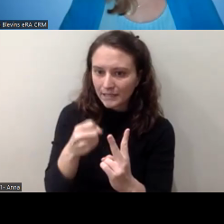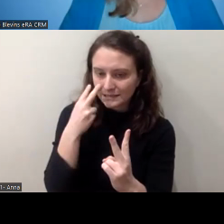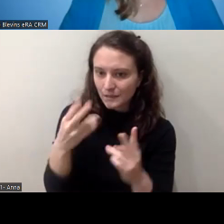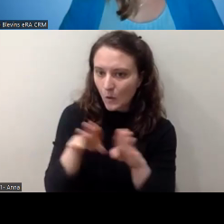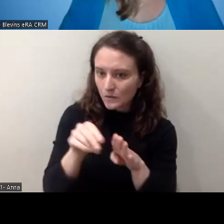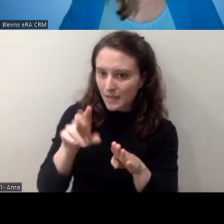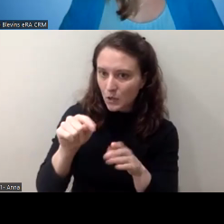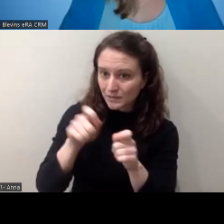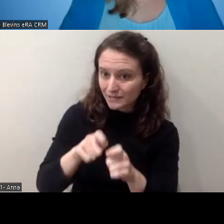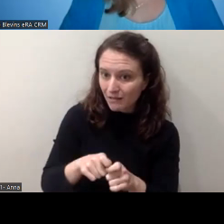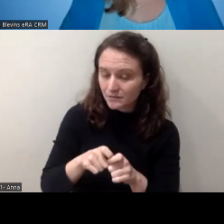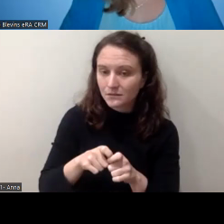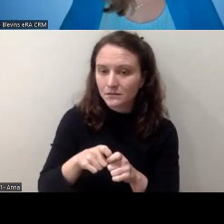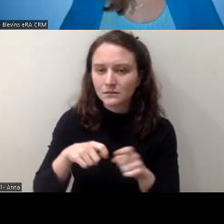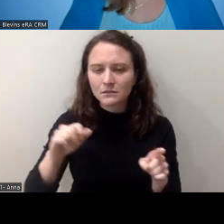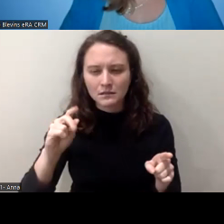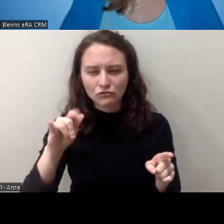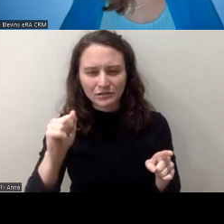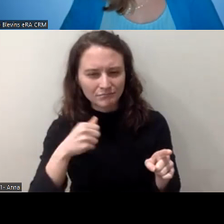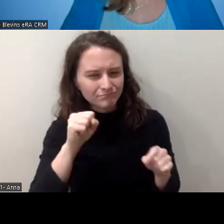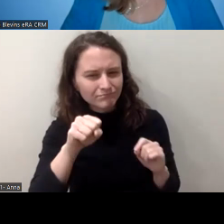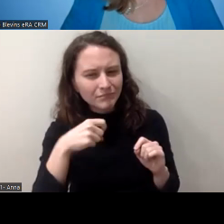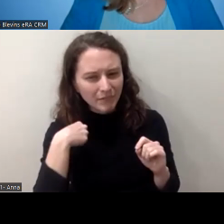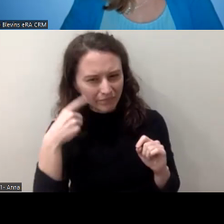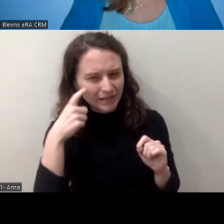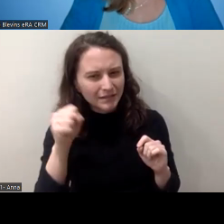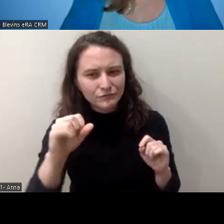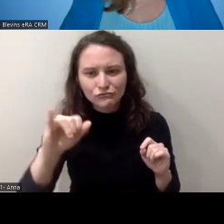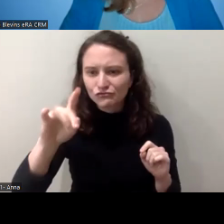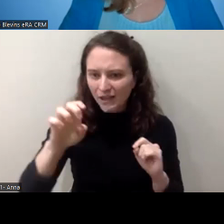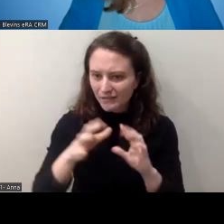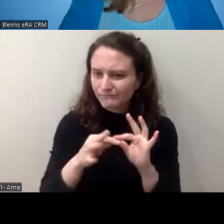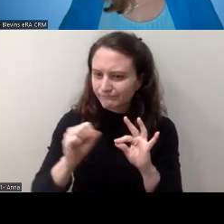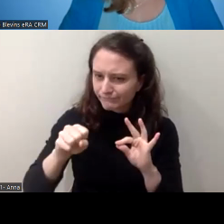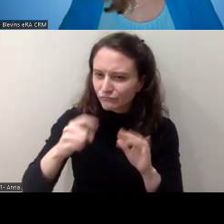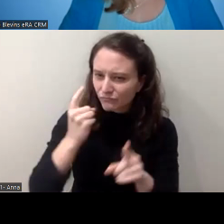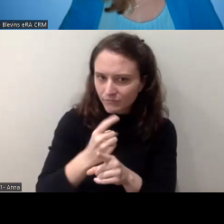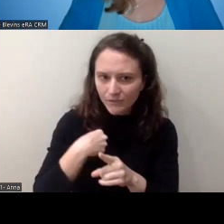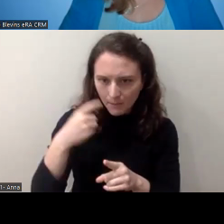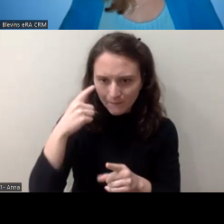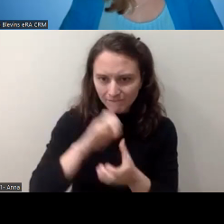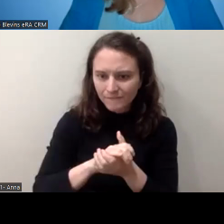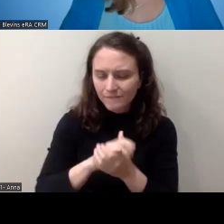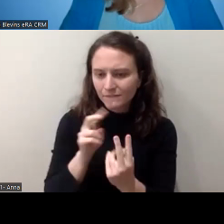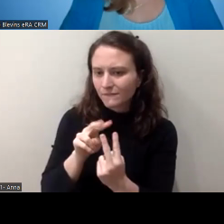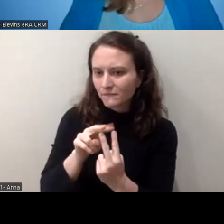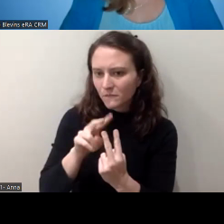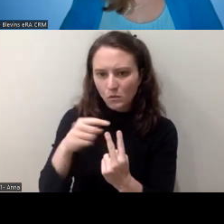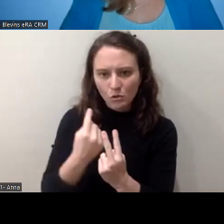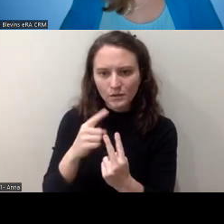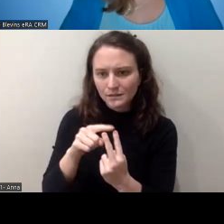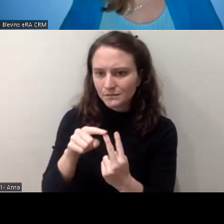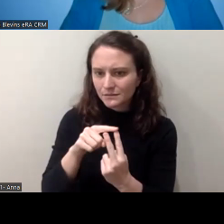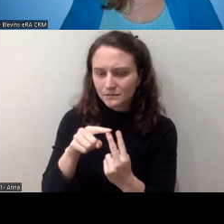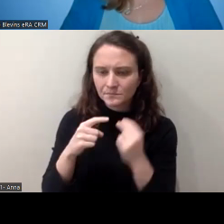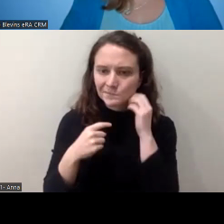I think those are the only people who can. Oh, we can check